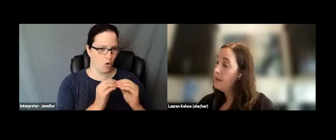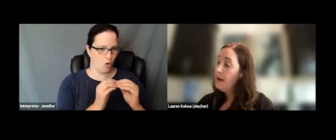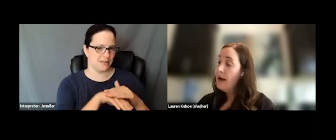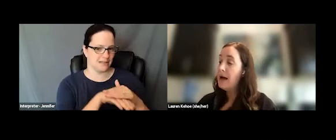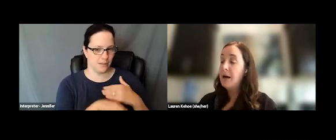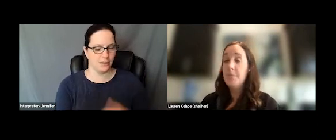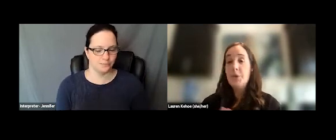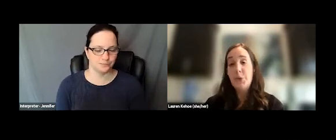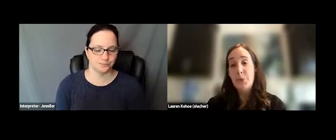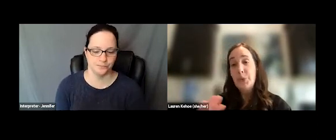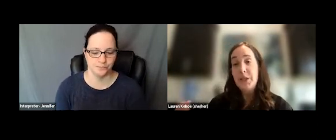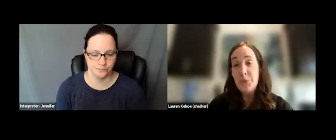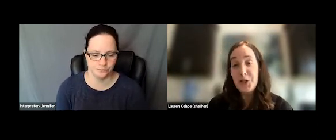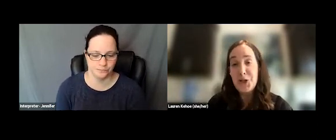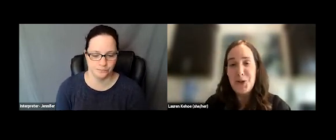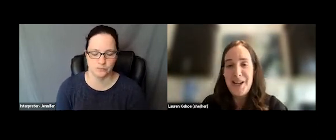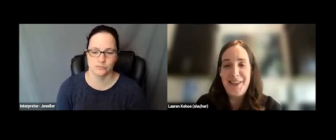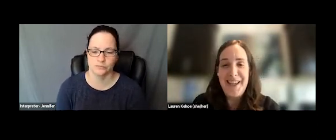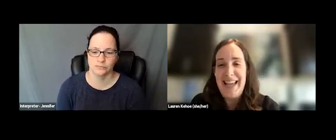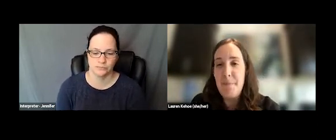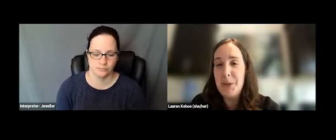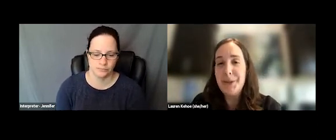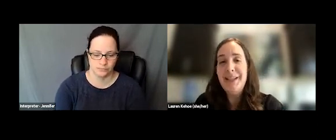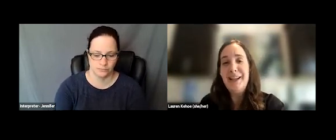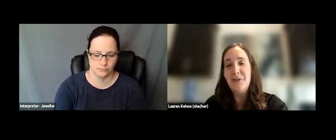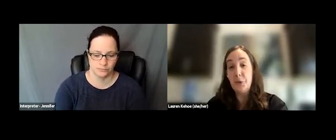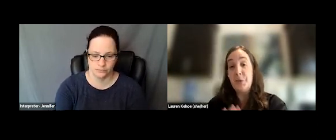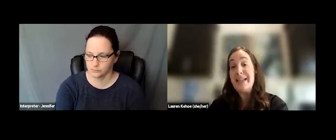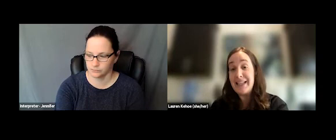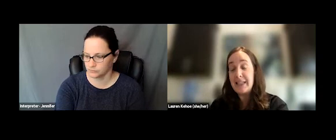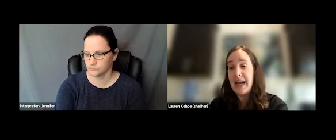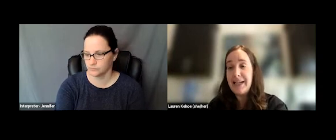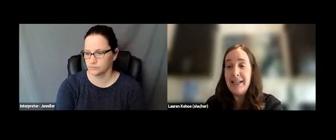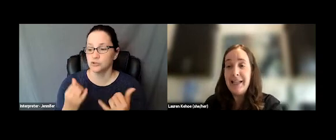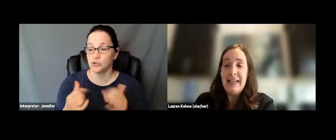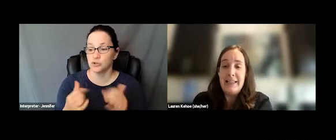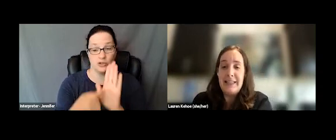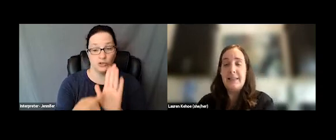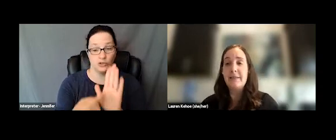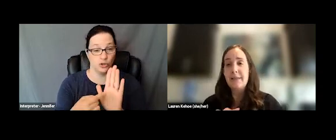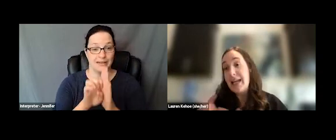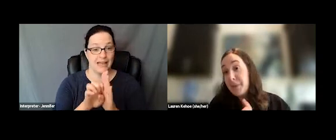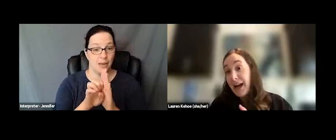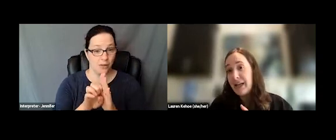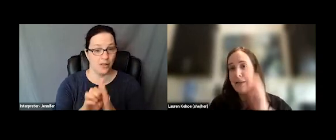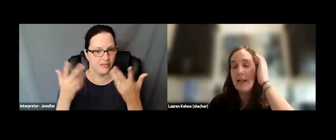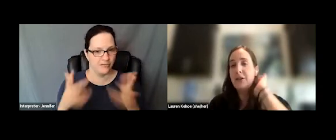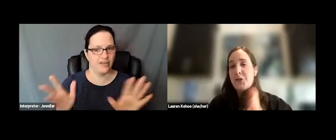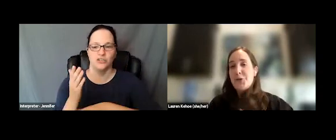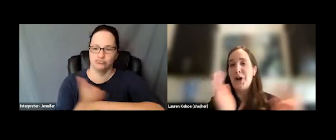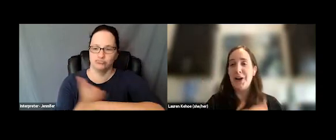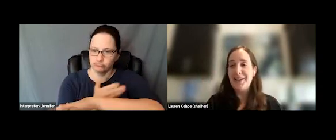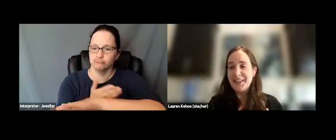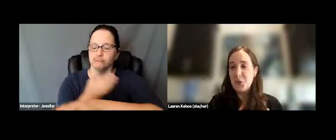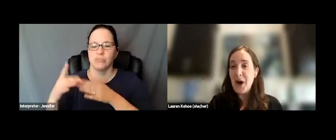Okay. So I did want to show another example of a remediated guide. This is the same guide that